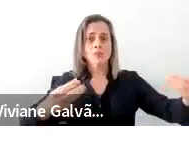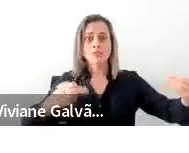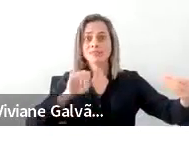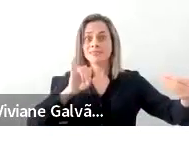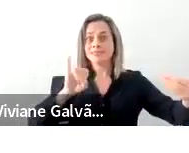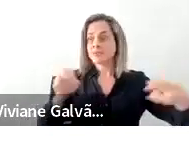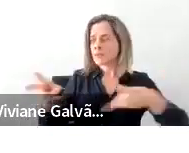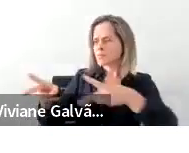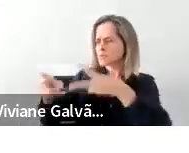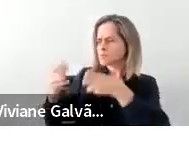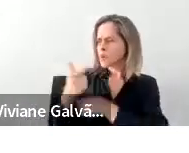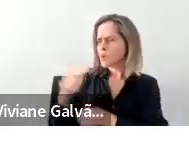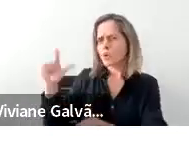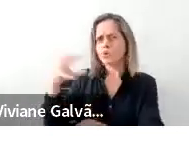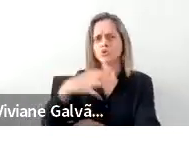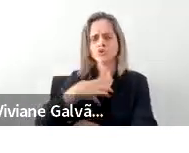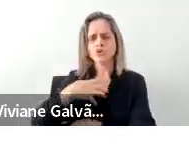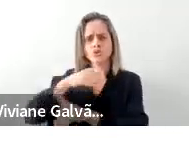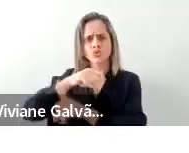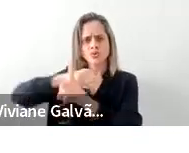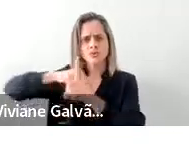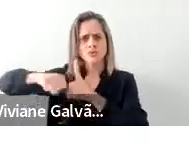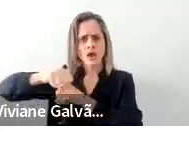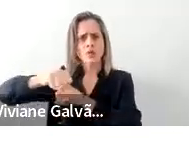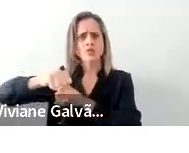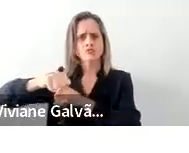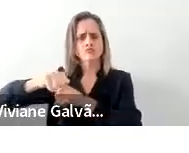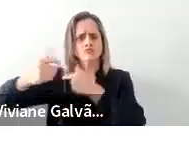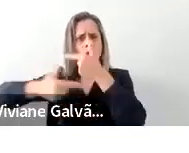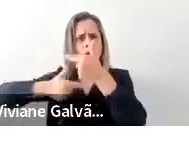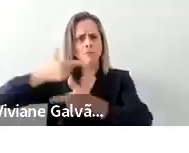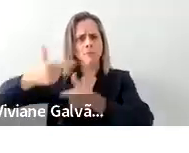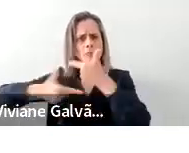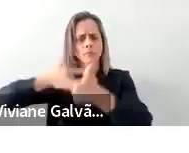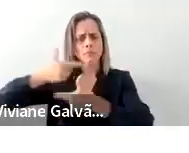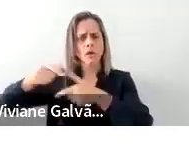All this weird stuff is just not there.